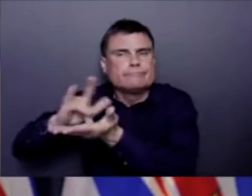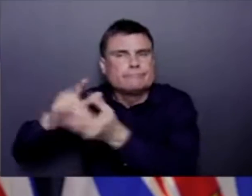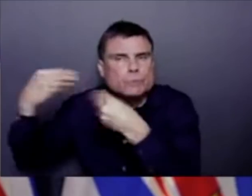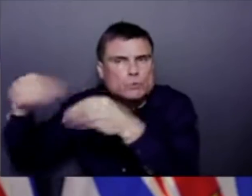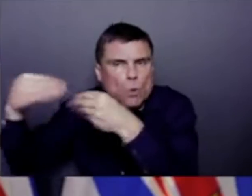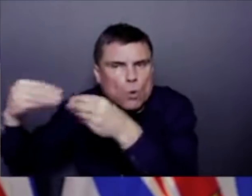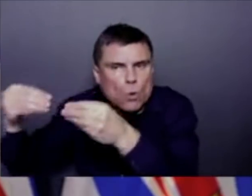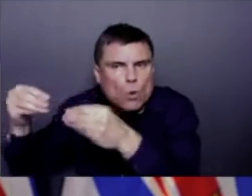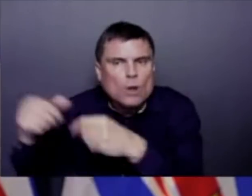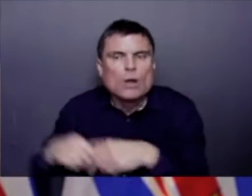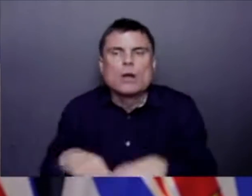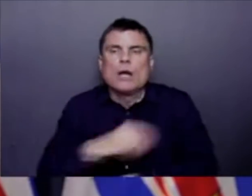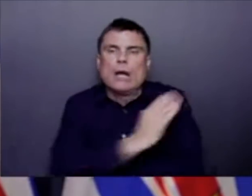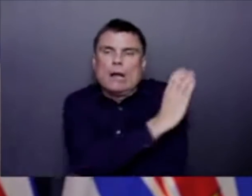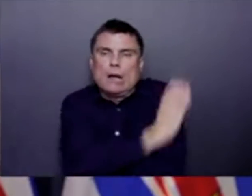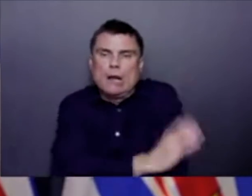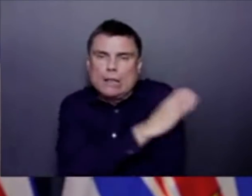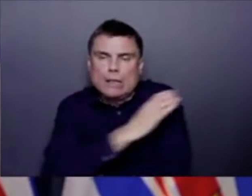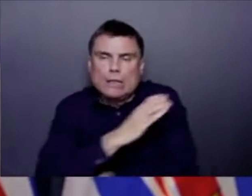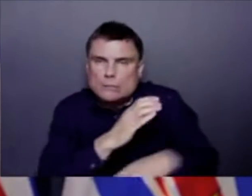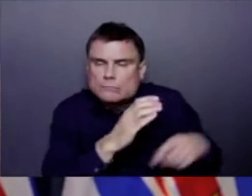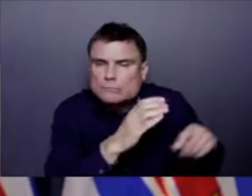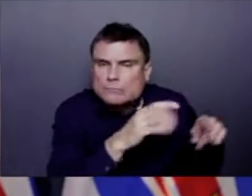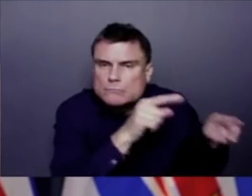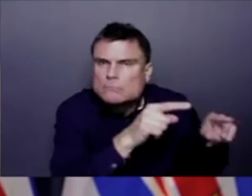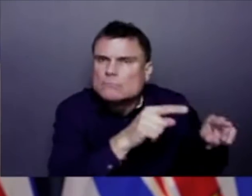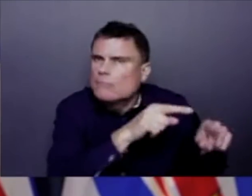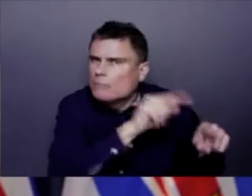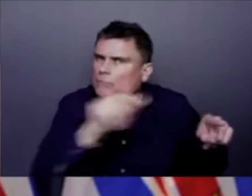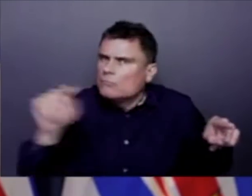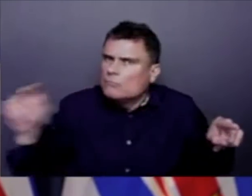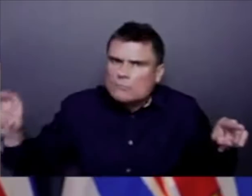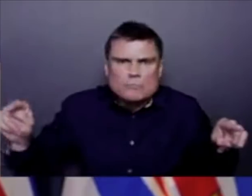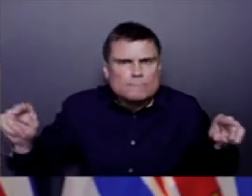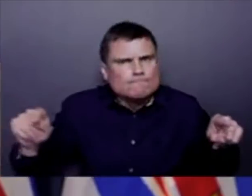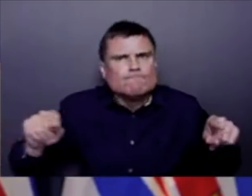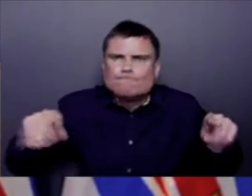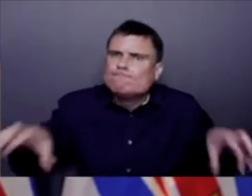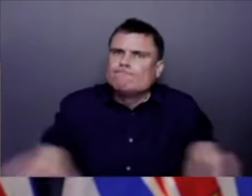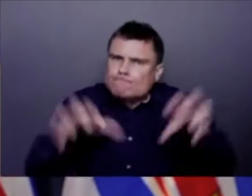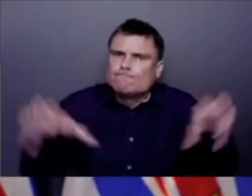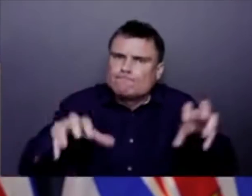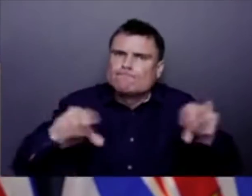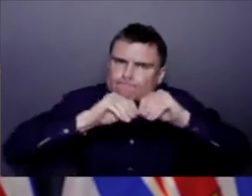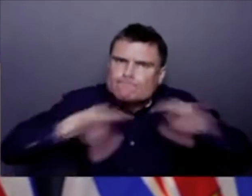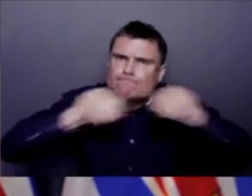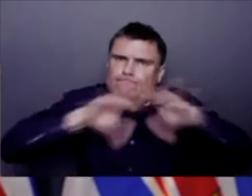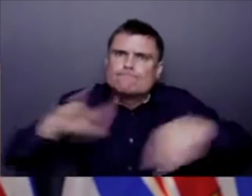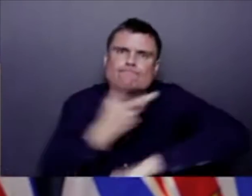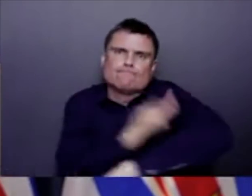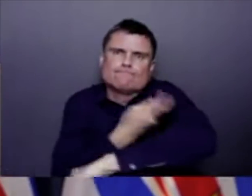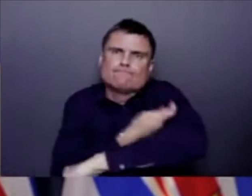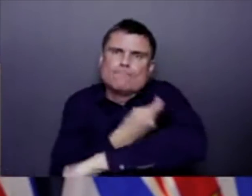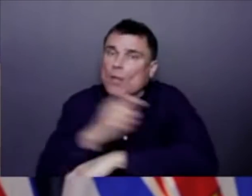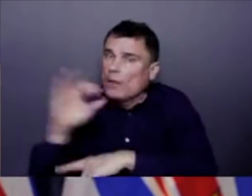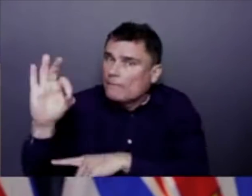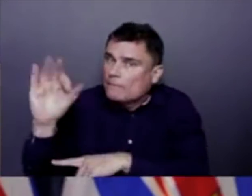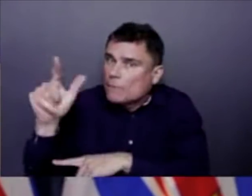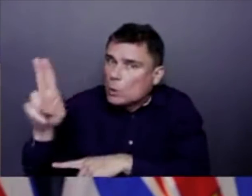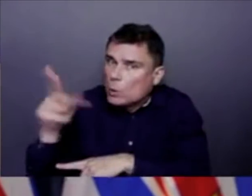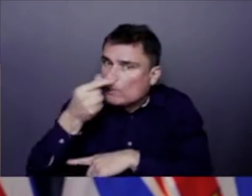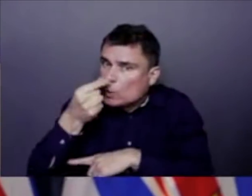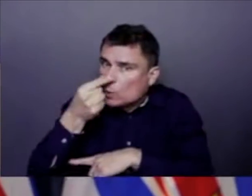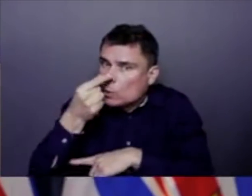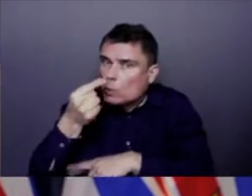more doses of influenza vaccine than during the same period last year, and we're very appreciative of their work. So I want to bring you an update that